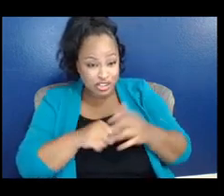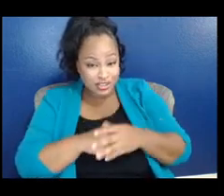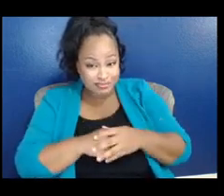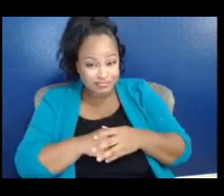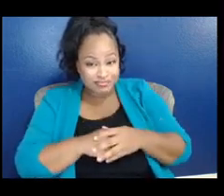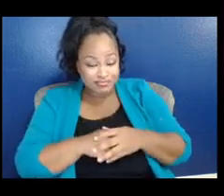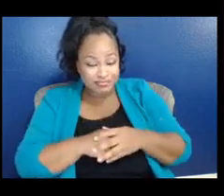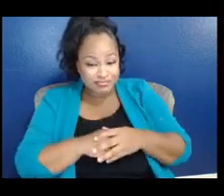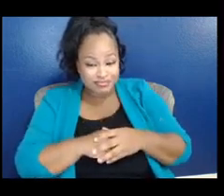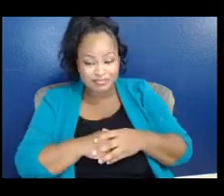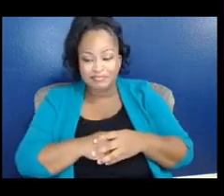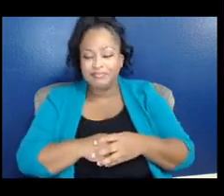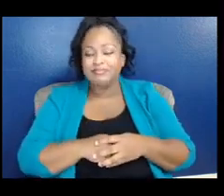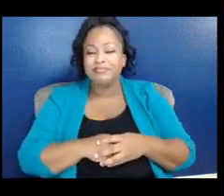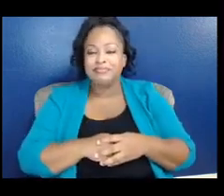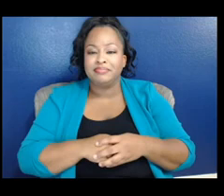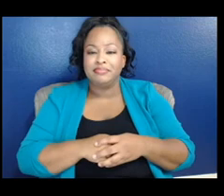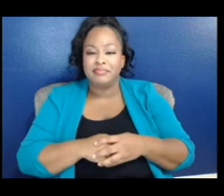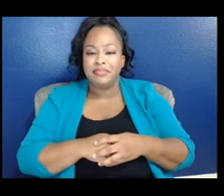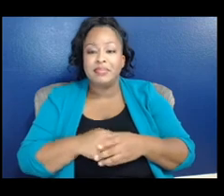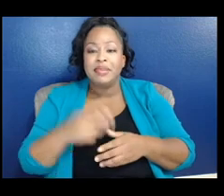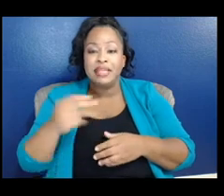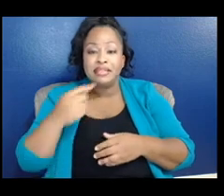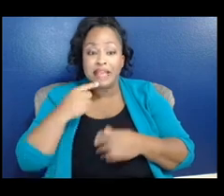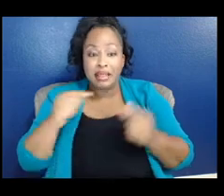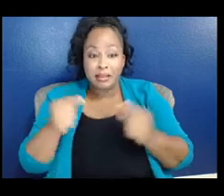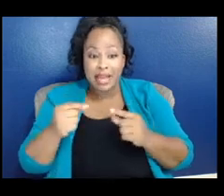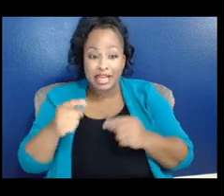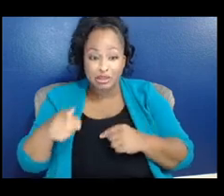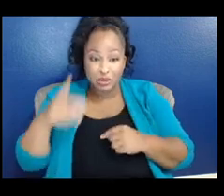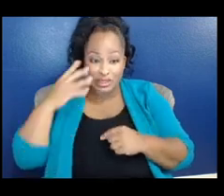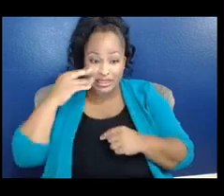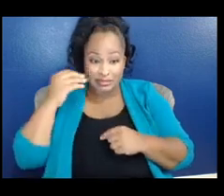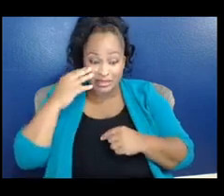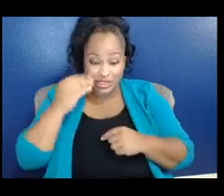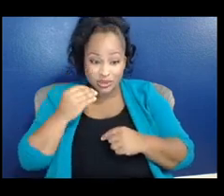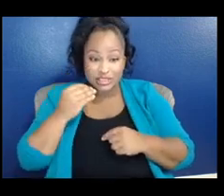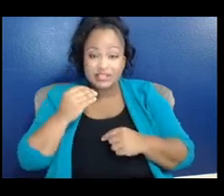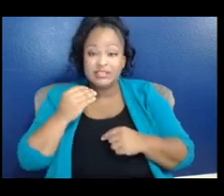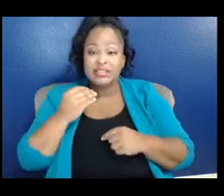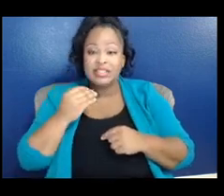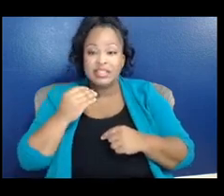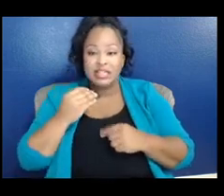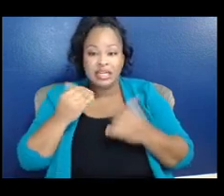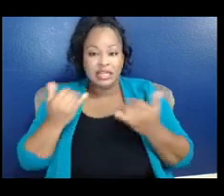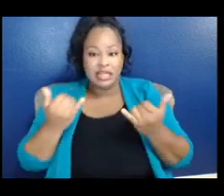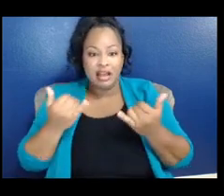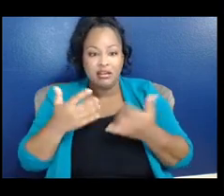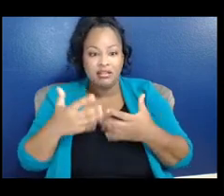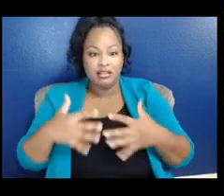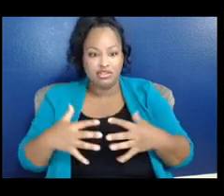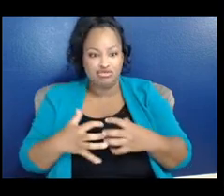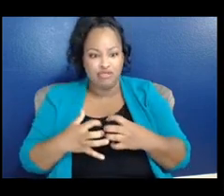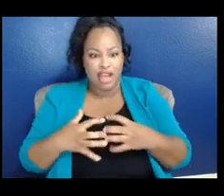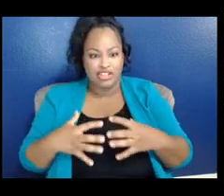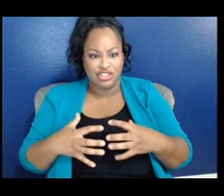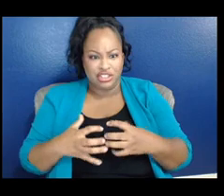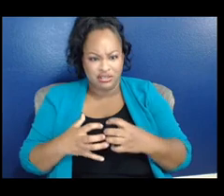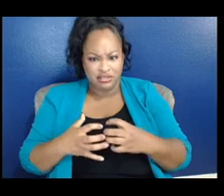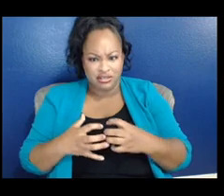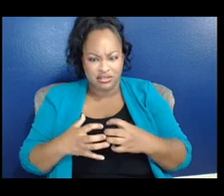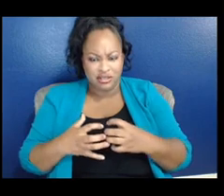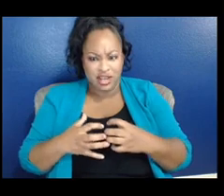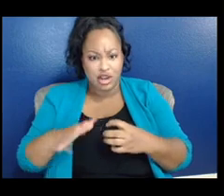He said the pain that you're experiencing, they're contractions. They're called contractions. Your body thinks